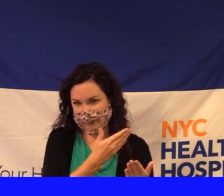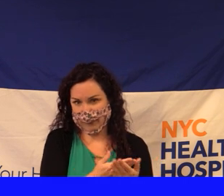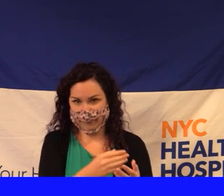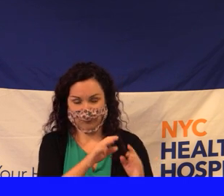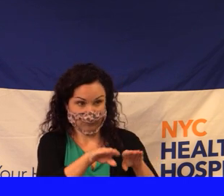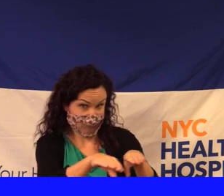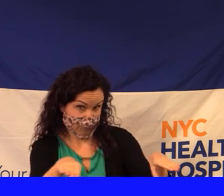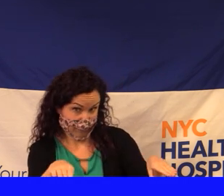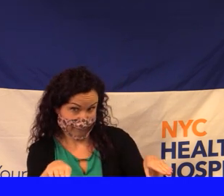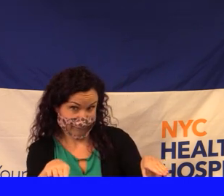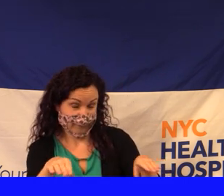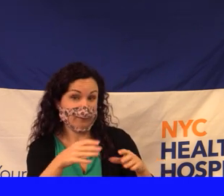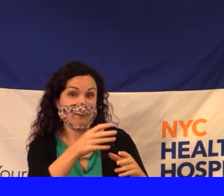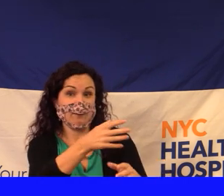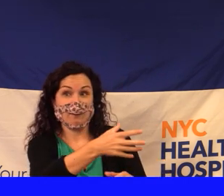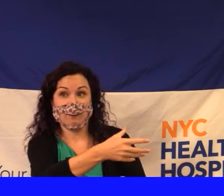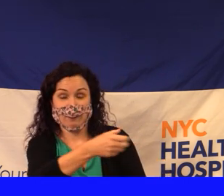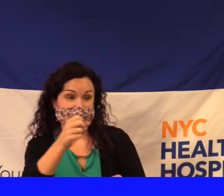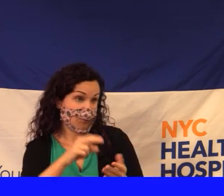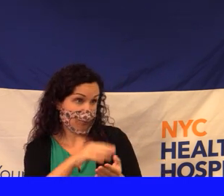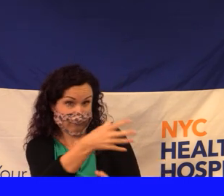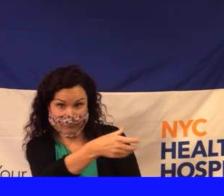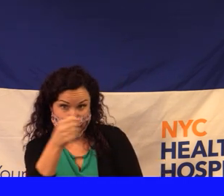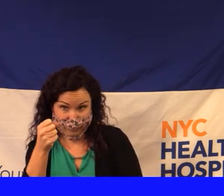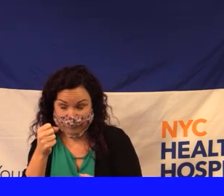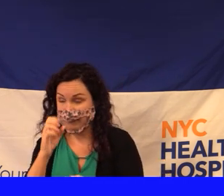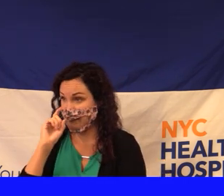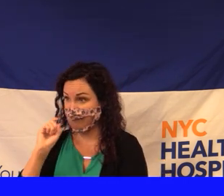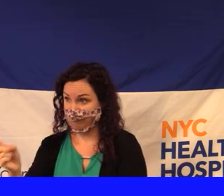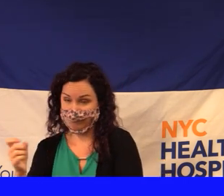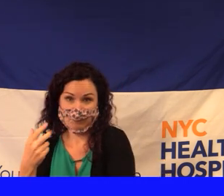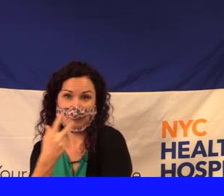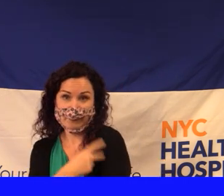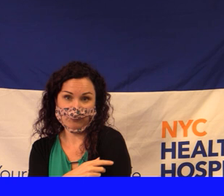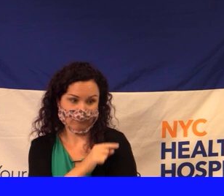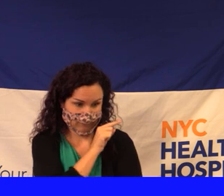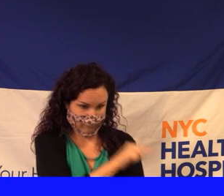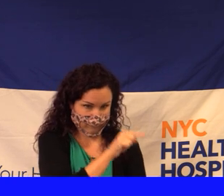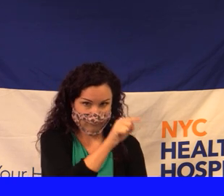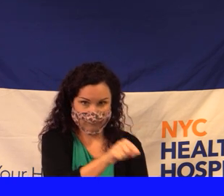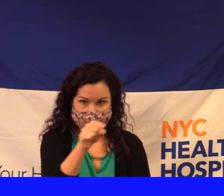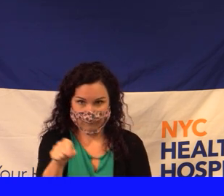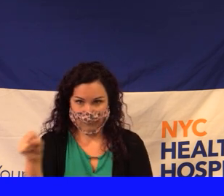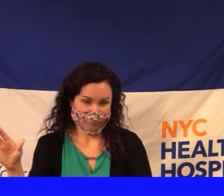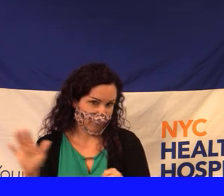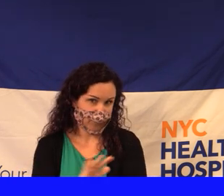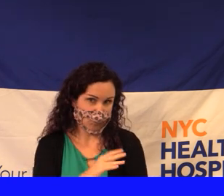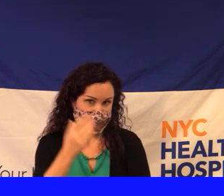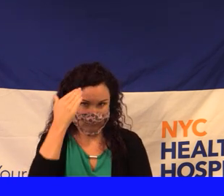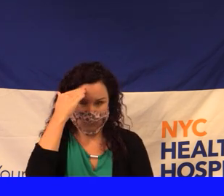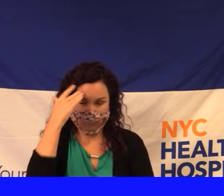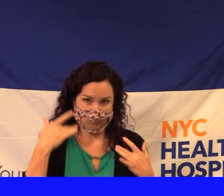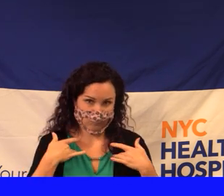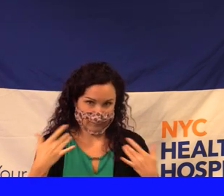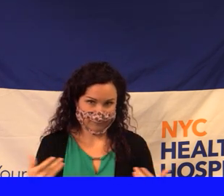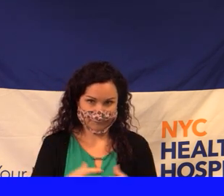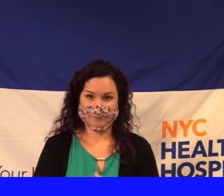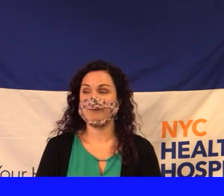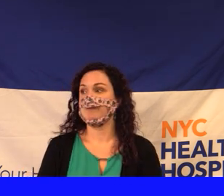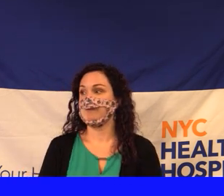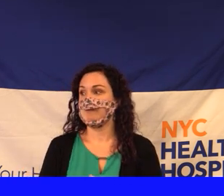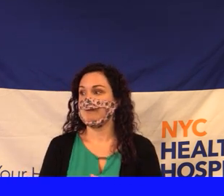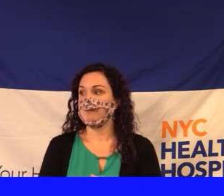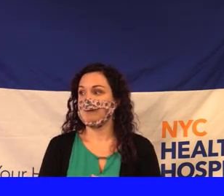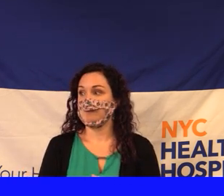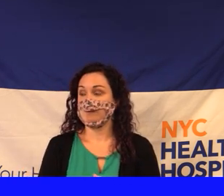the compounding area, the nursing area, right to the administration of the patient. So that full line of sight. And we would like